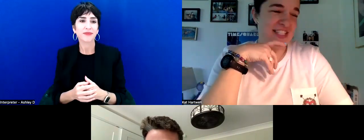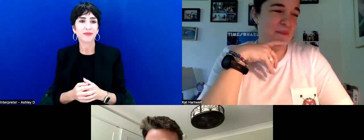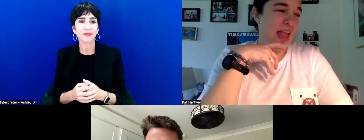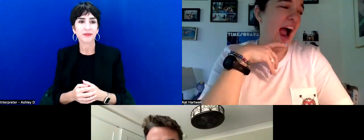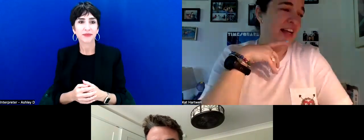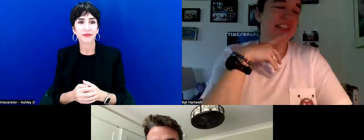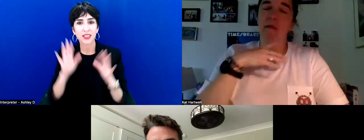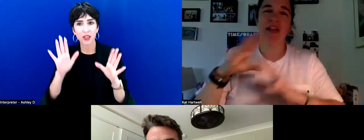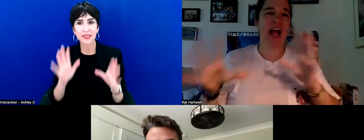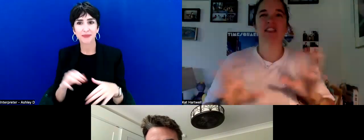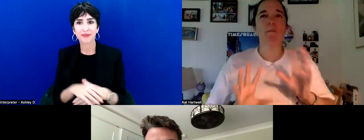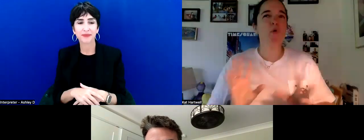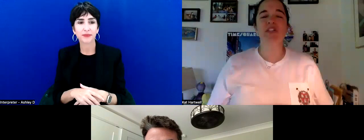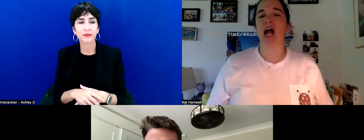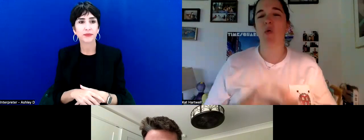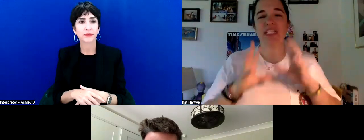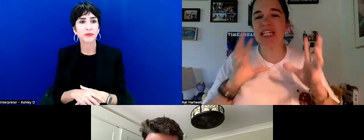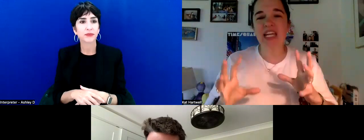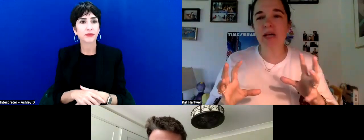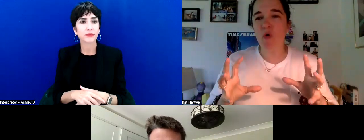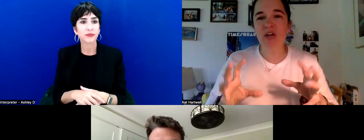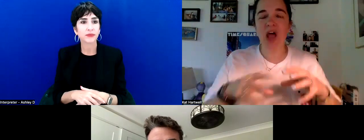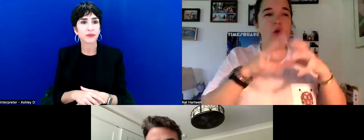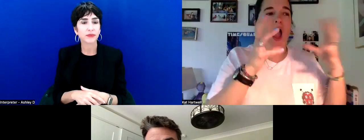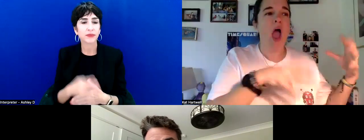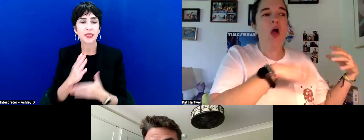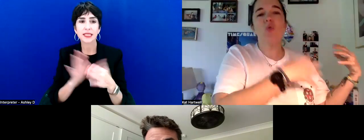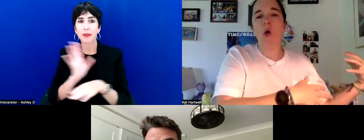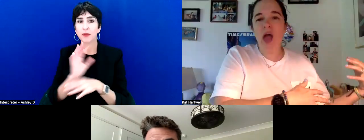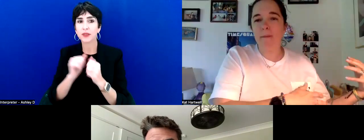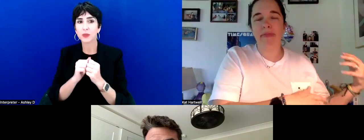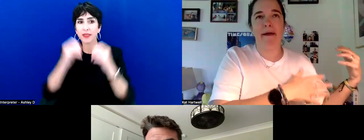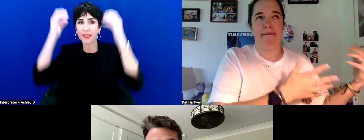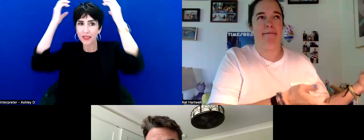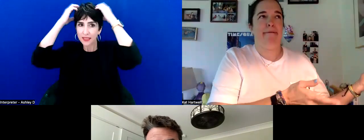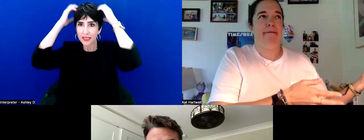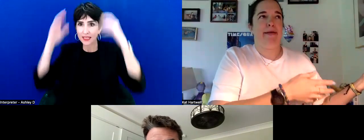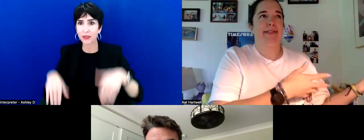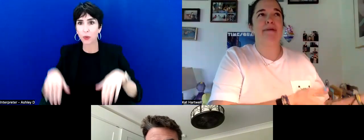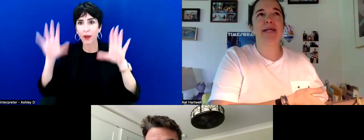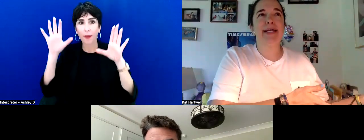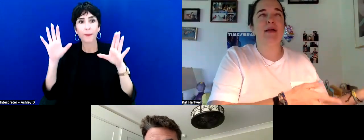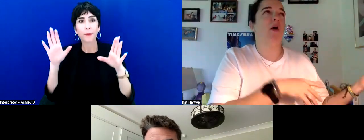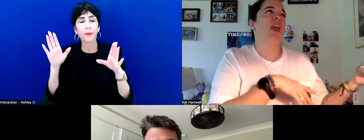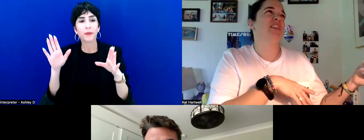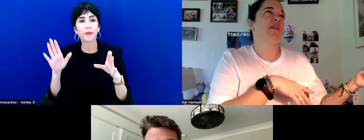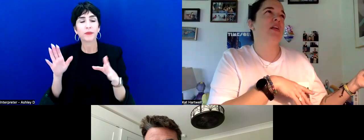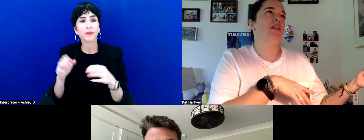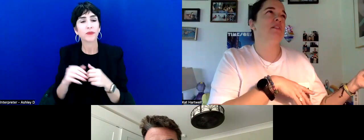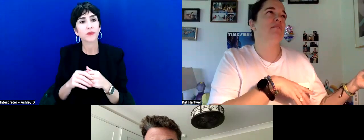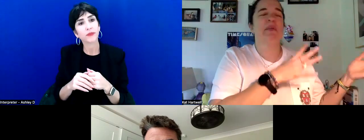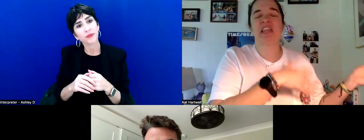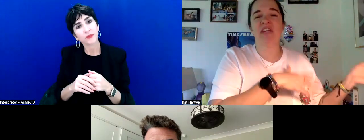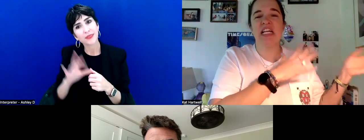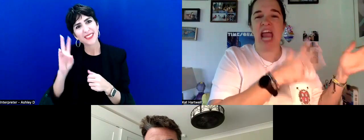That's awesome, yeah. But some movies, like with the Disney movies on growing up in the 70, no, not